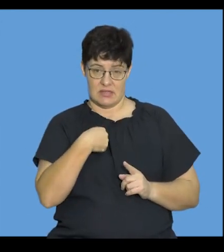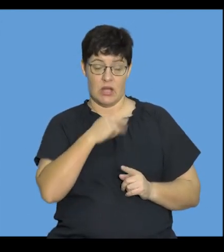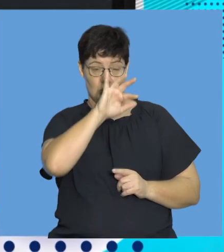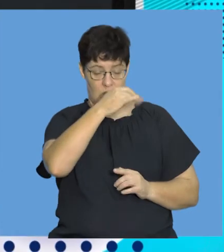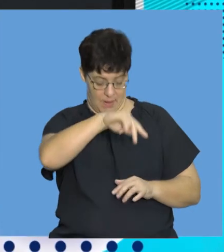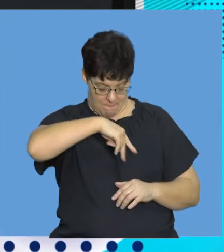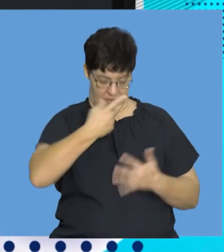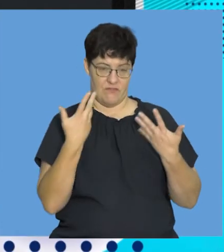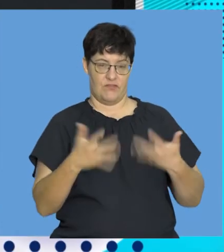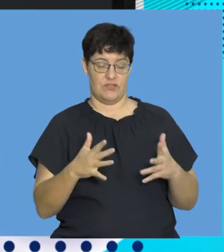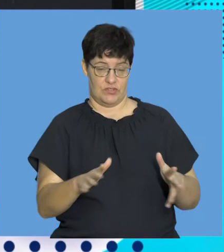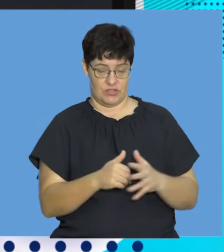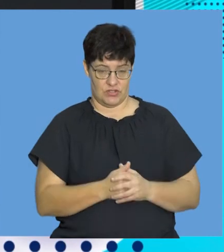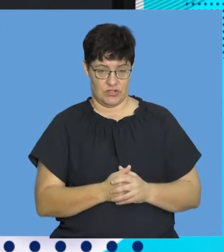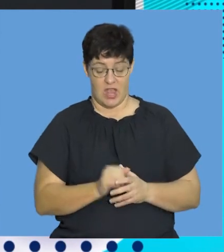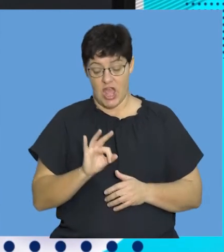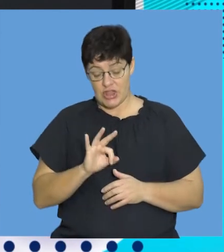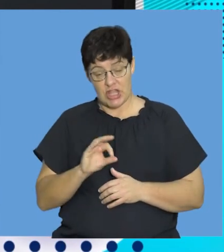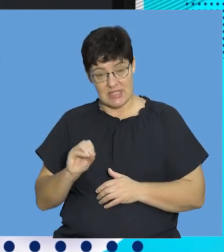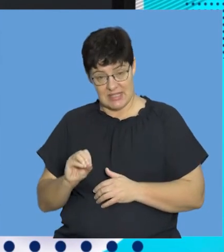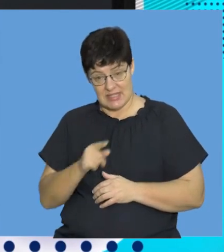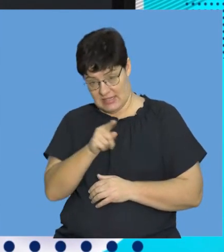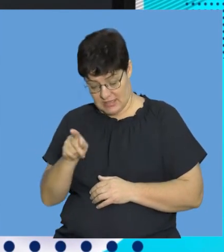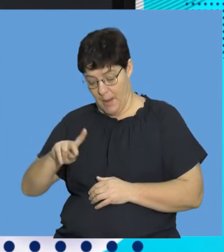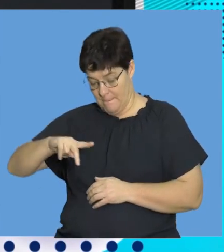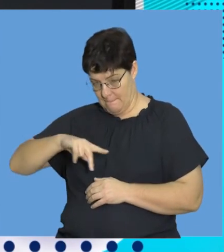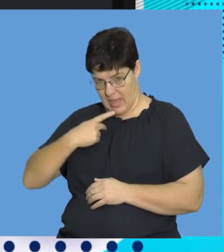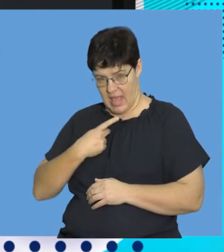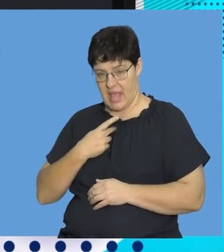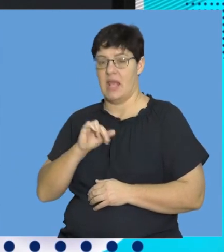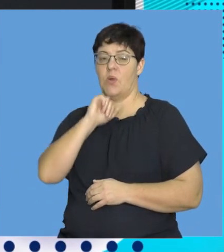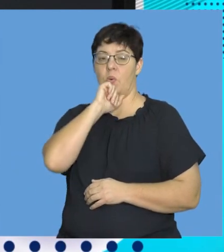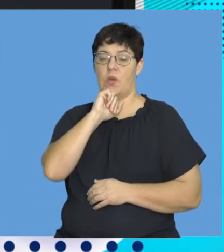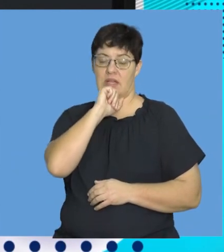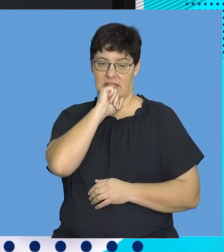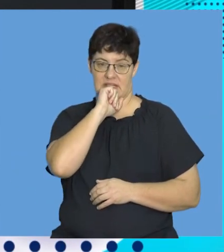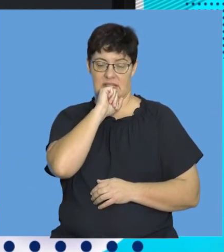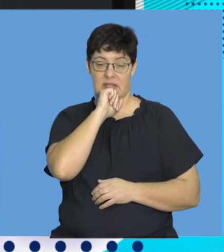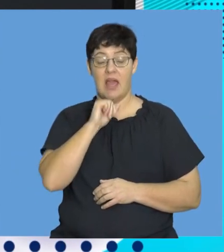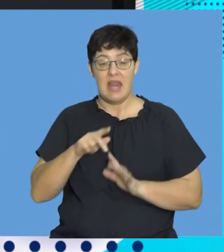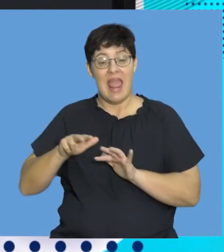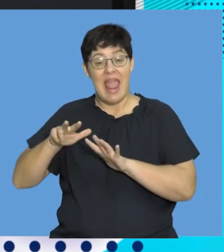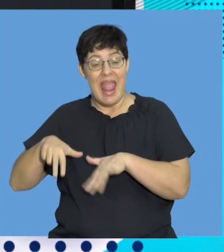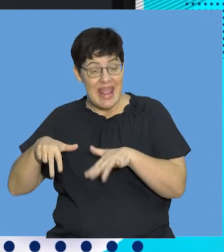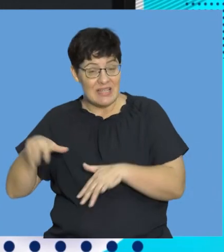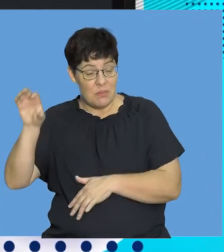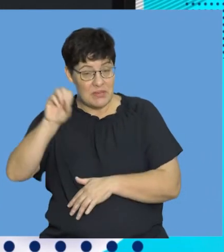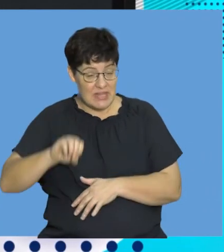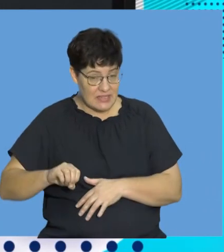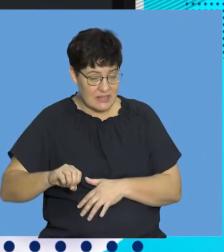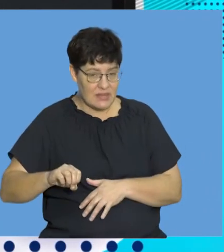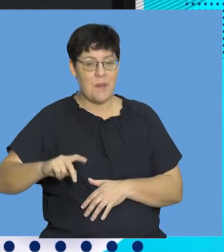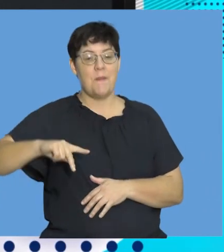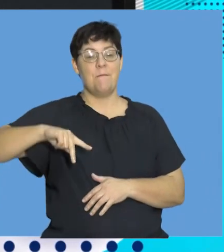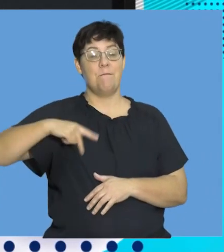July. 30% will pay me in August, and 18% will